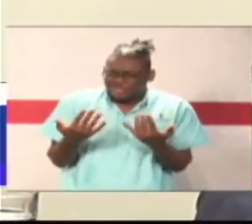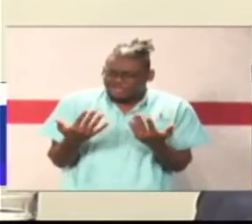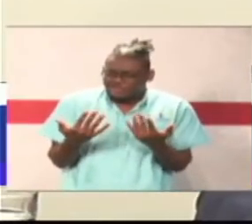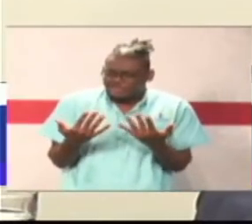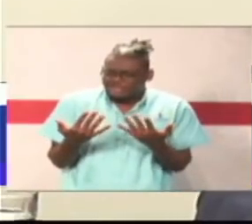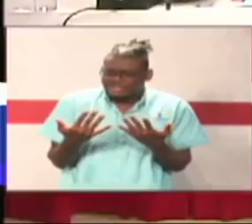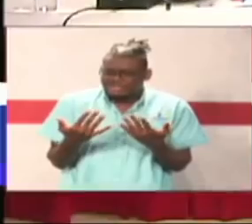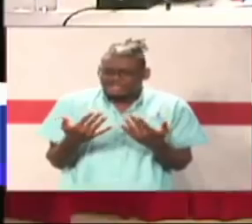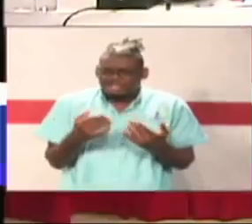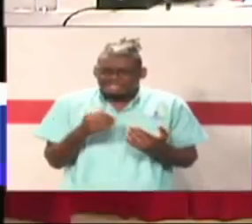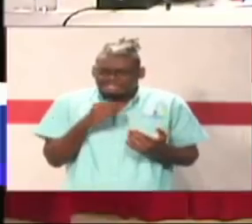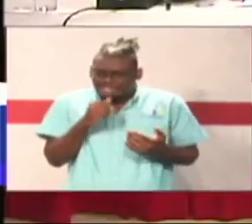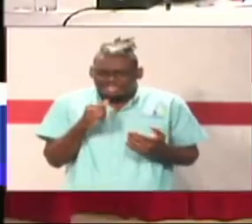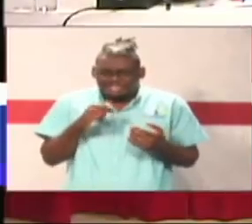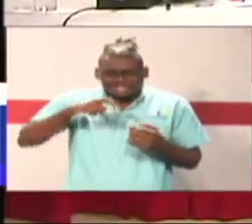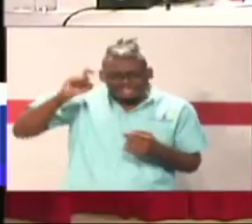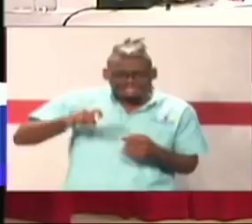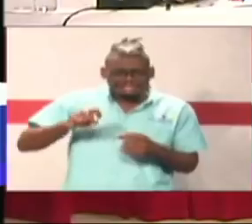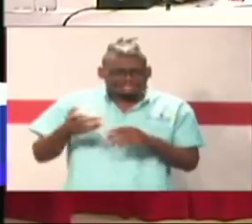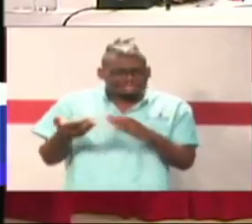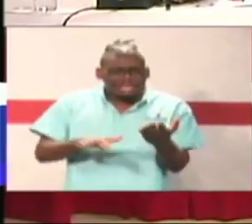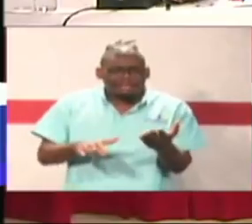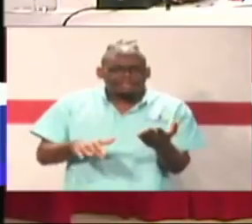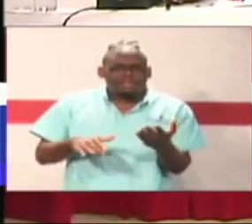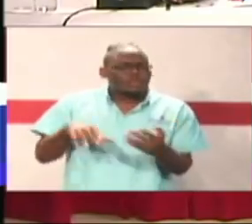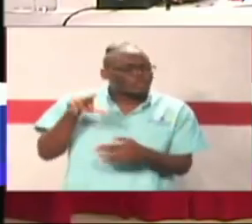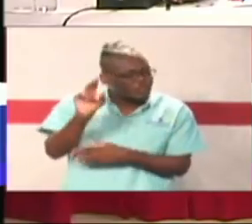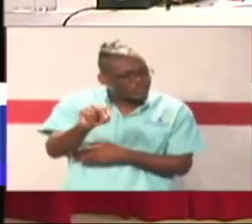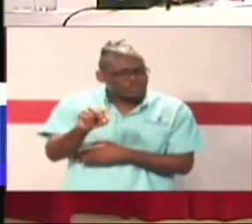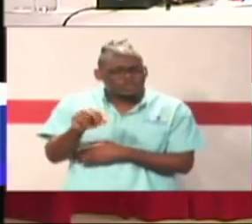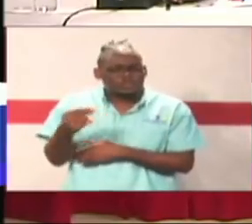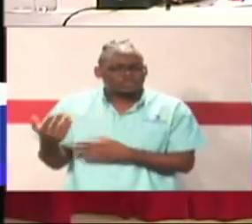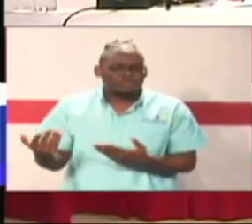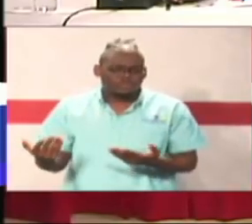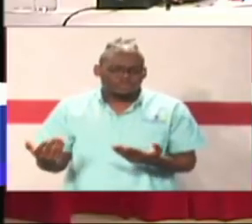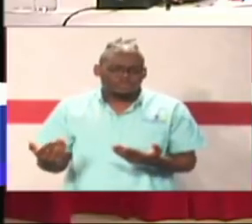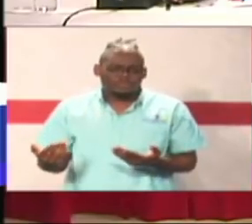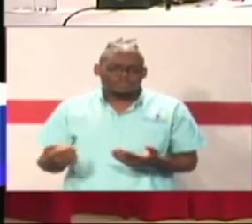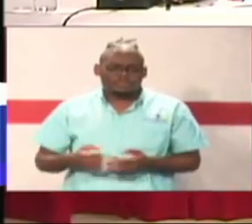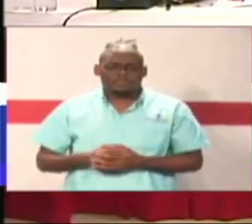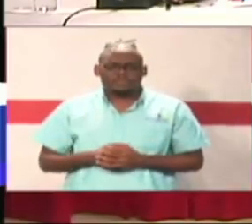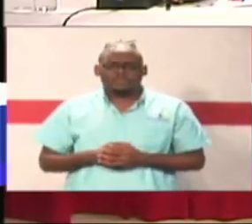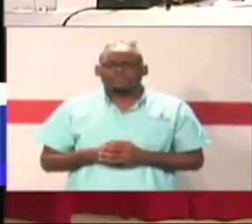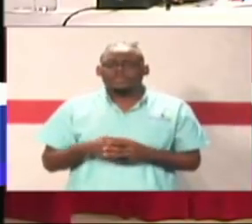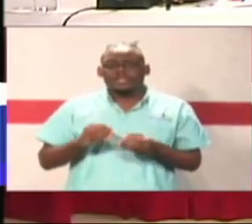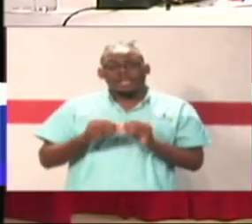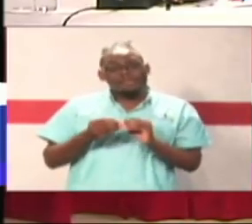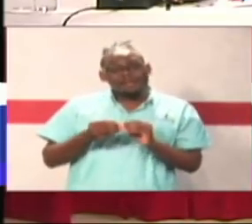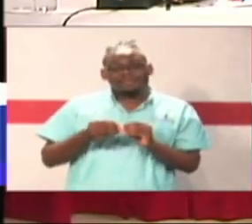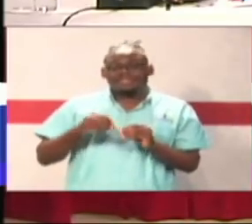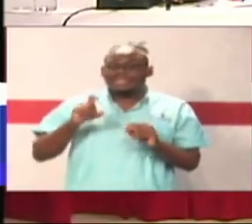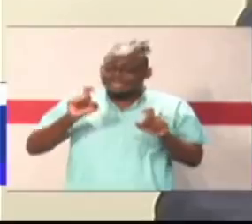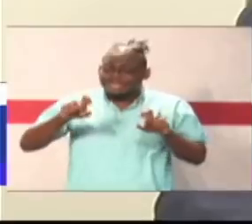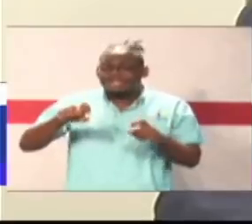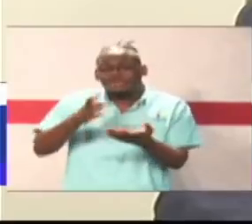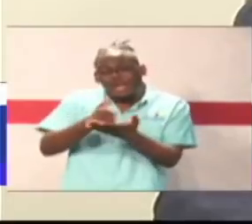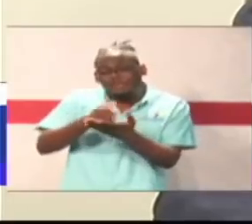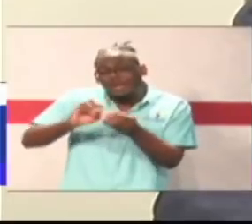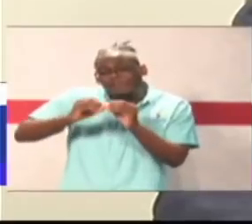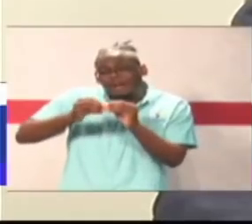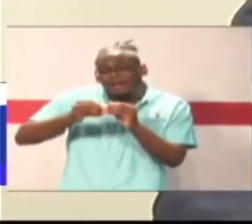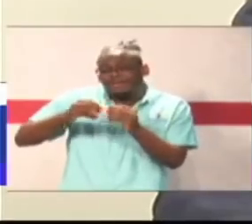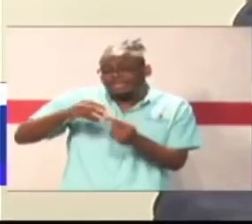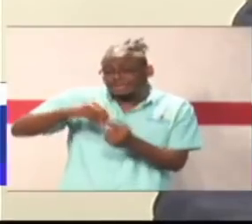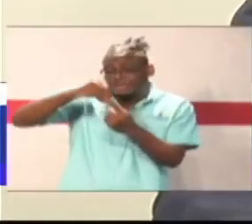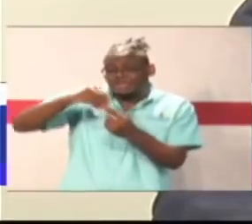by 3s, 5s, 8s, and 9s per day, especially as they are unvaccinated. Let us